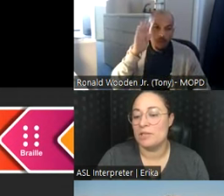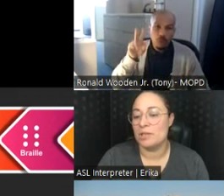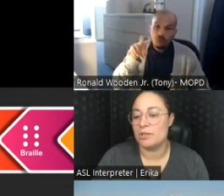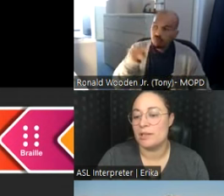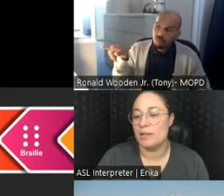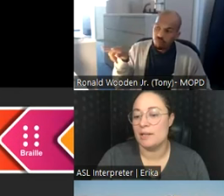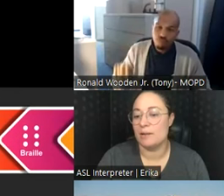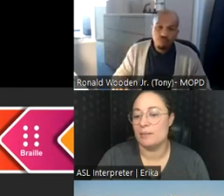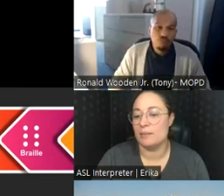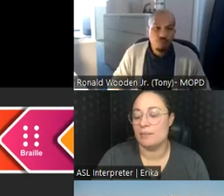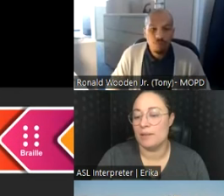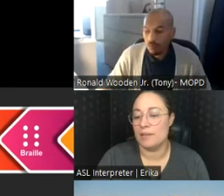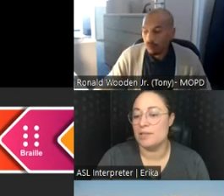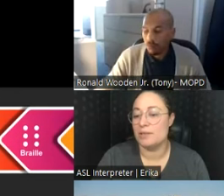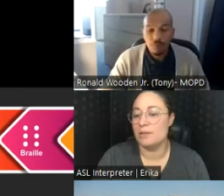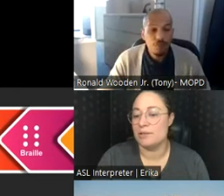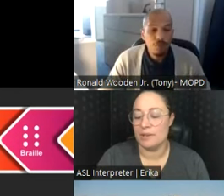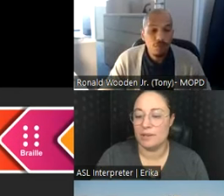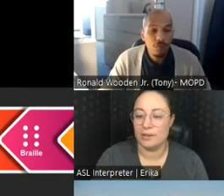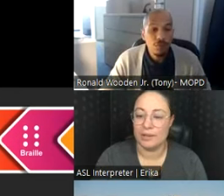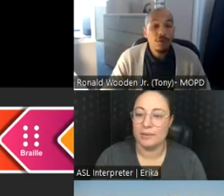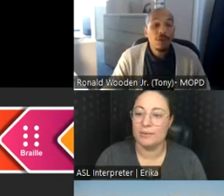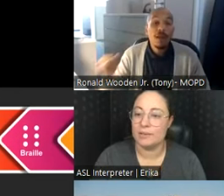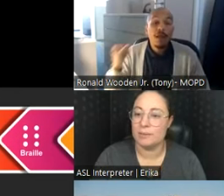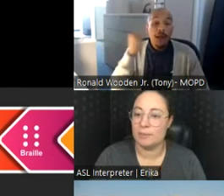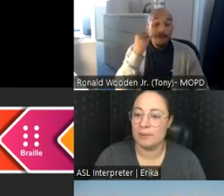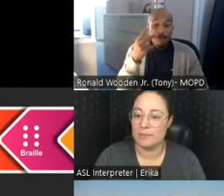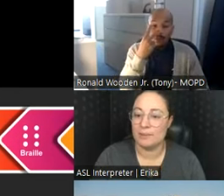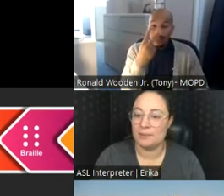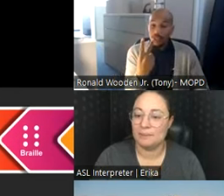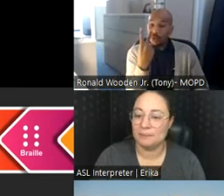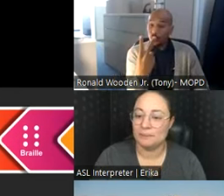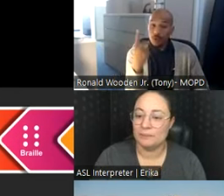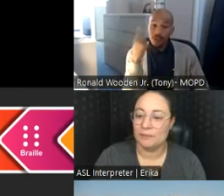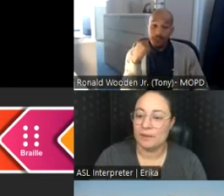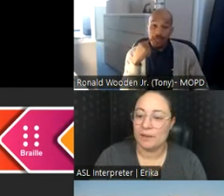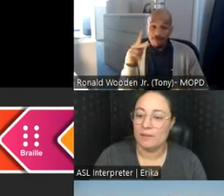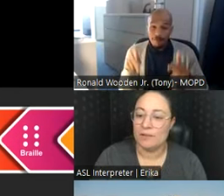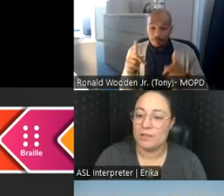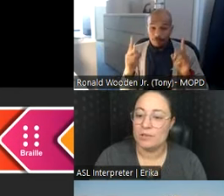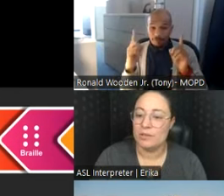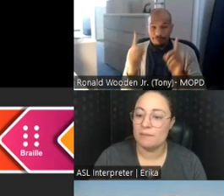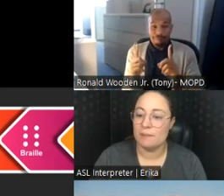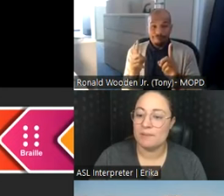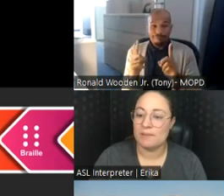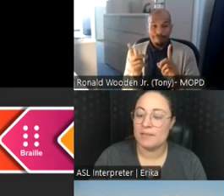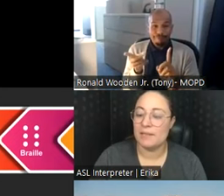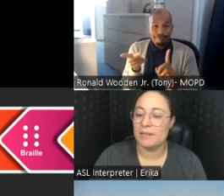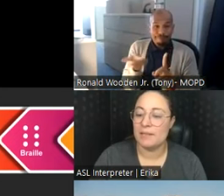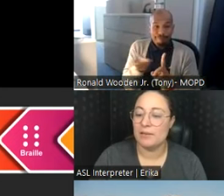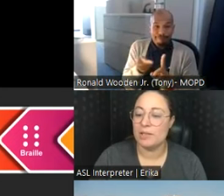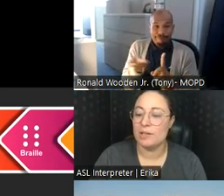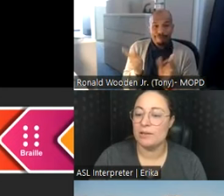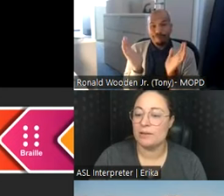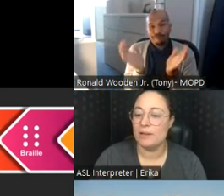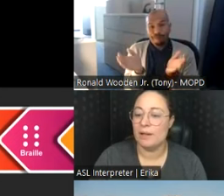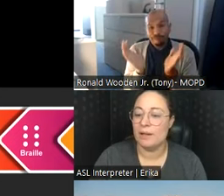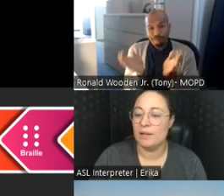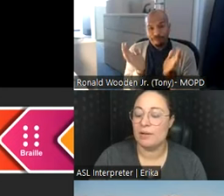hand gesture to get their attention so they could look at you is appropriate as well. If you see two deaf people standing near each